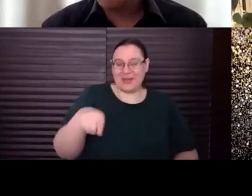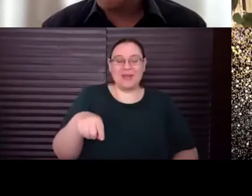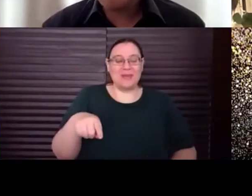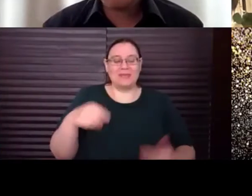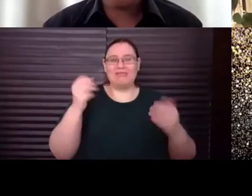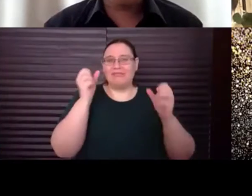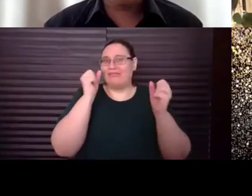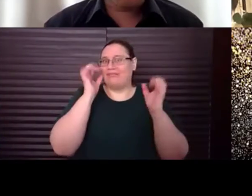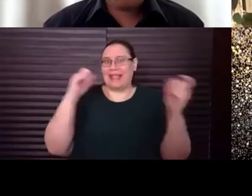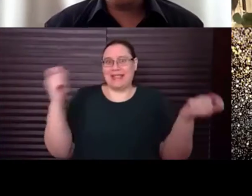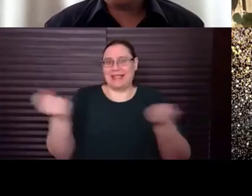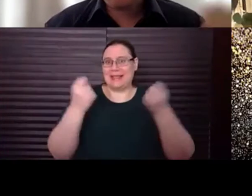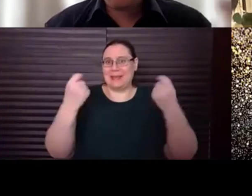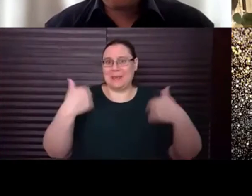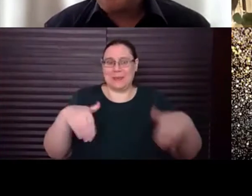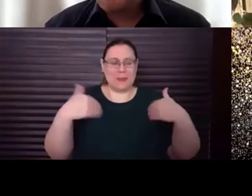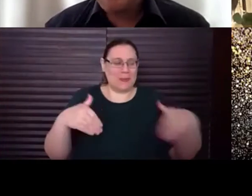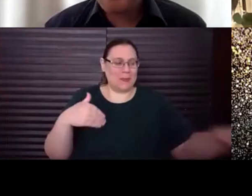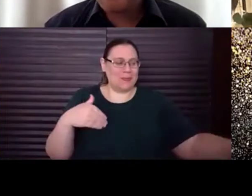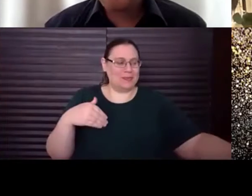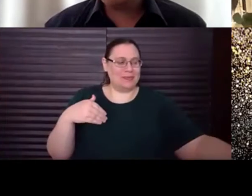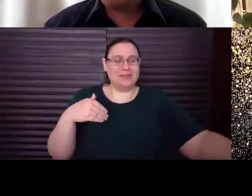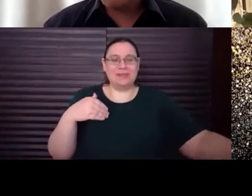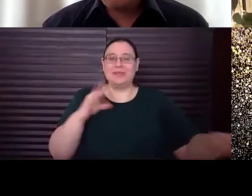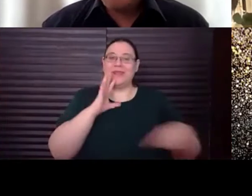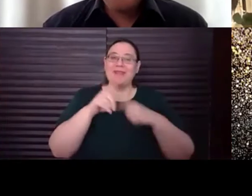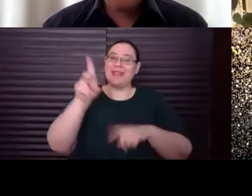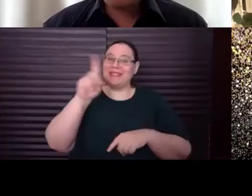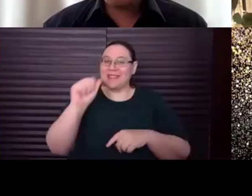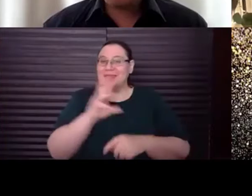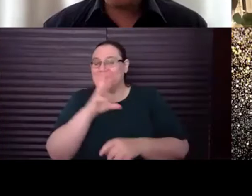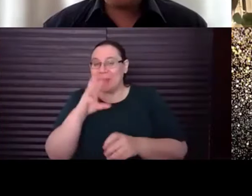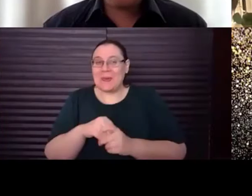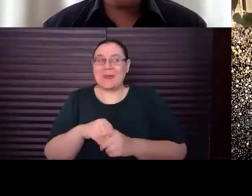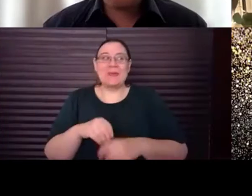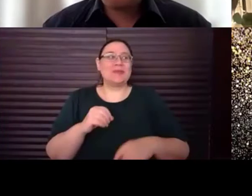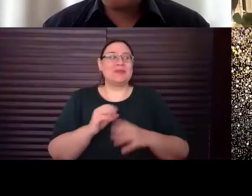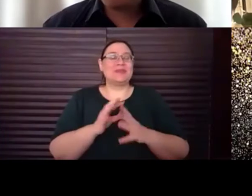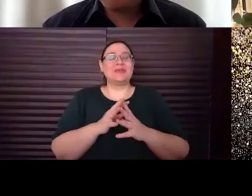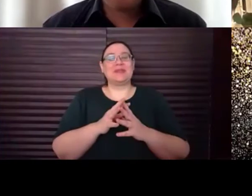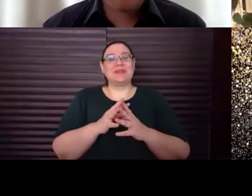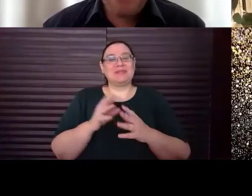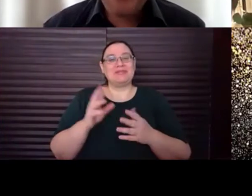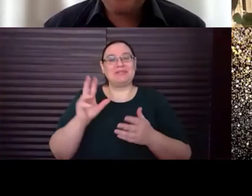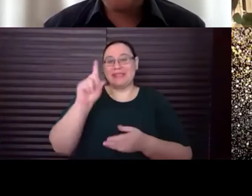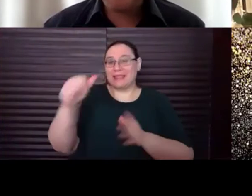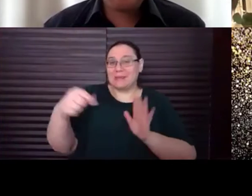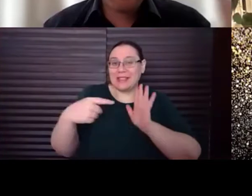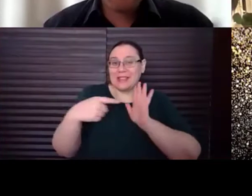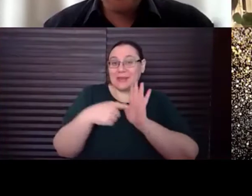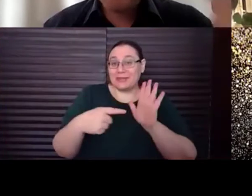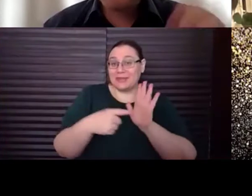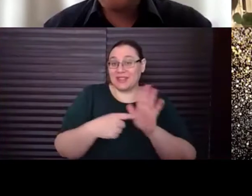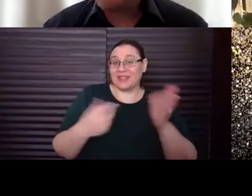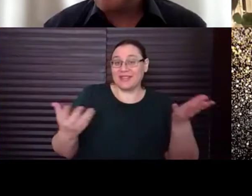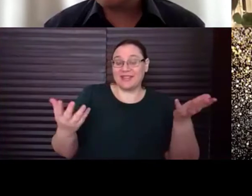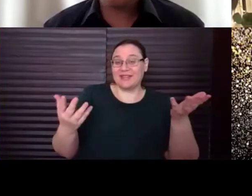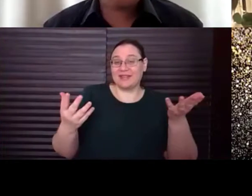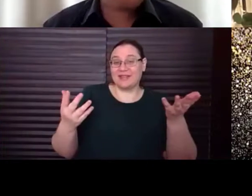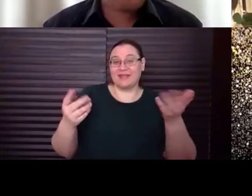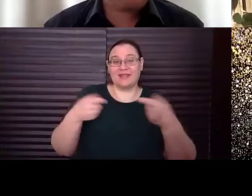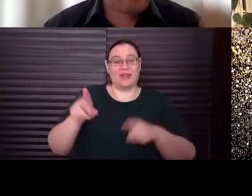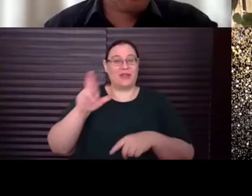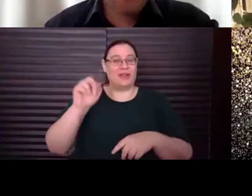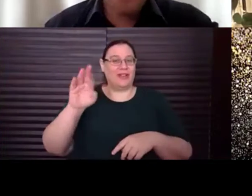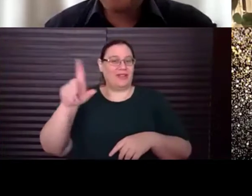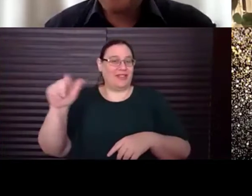amazing celebration of disability inclusion and disability representation at the ReelAbilities Film Festival